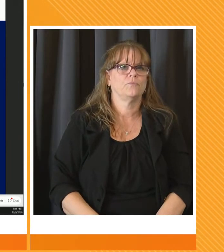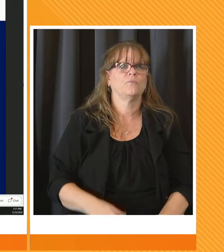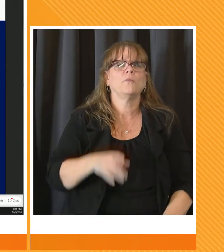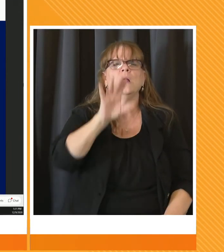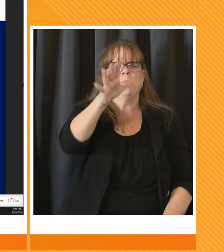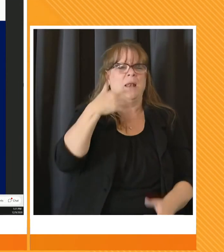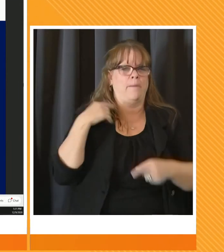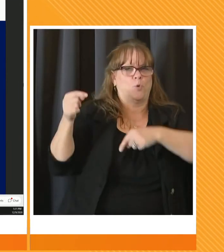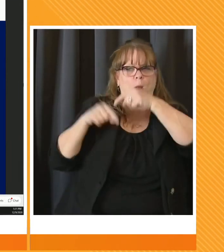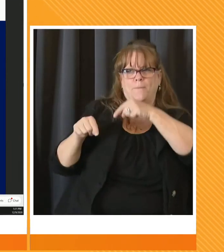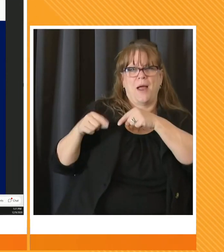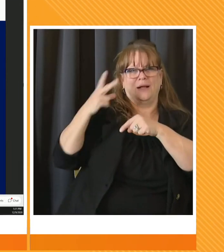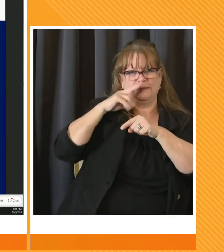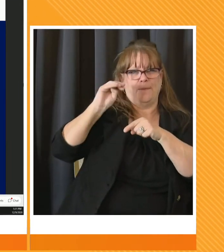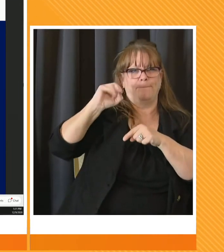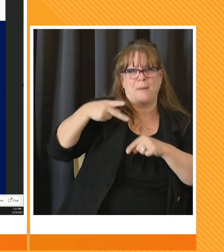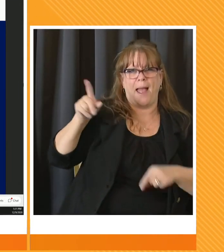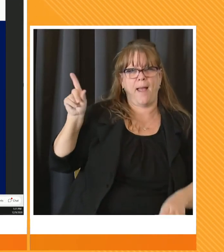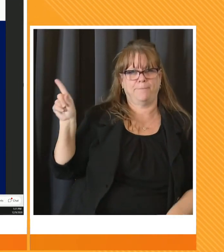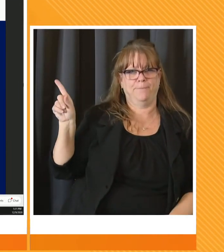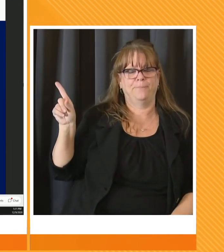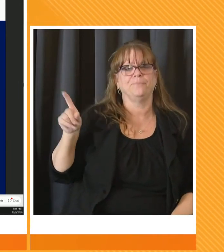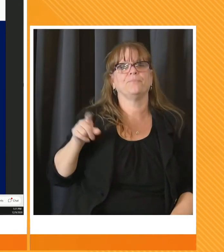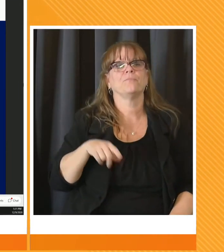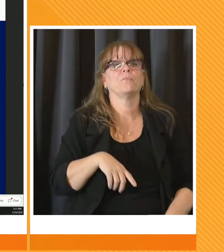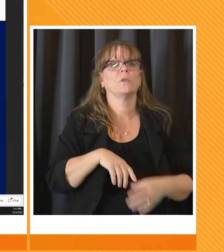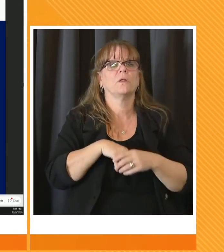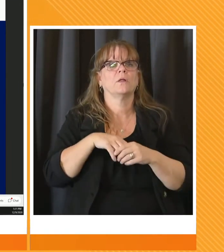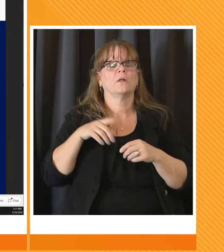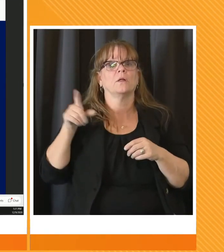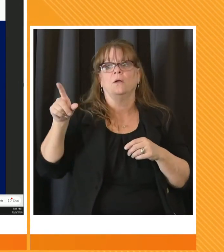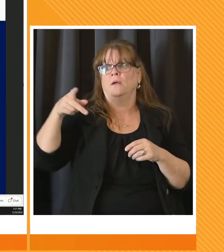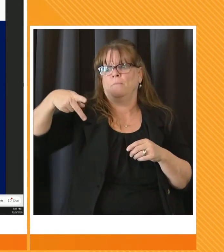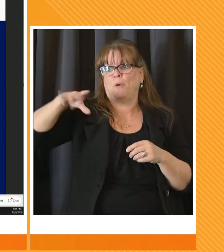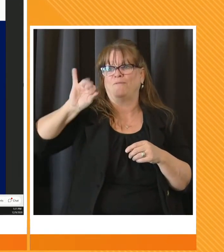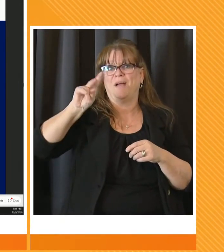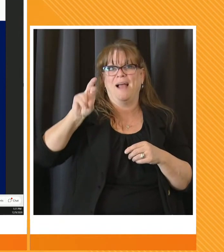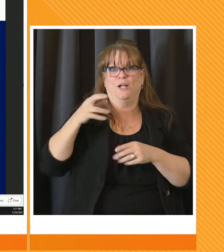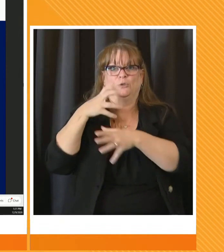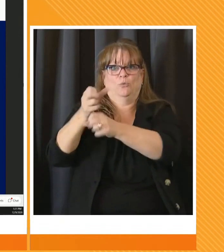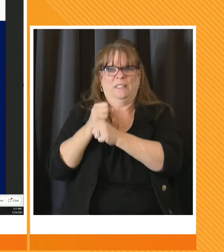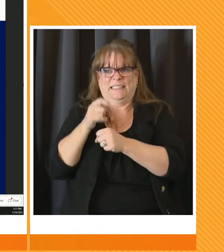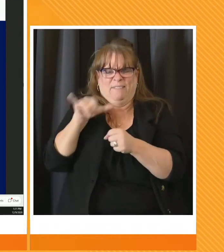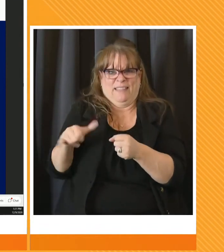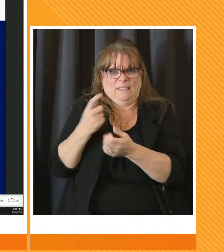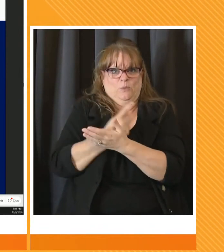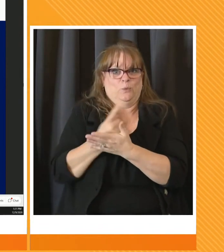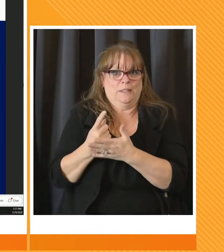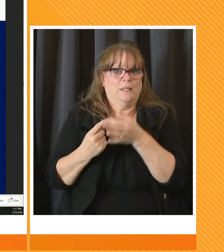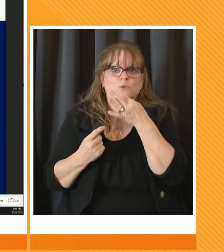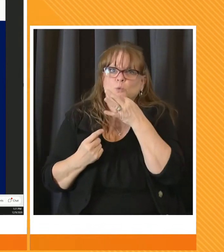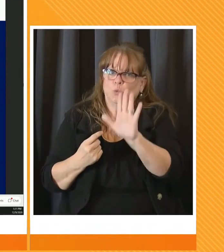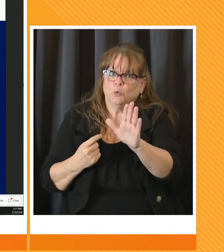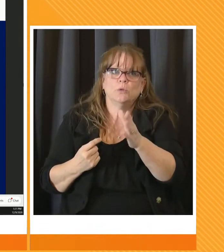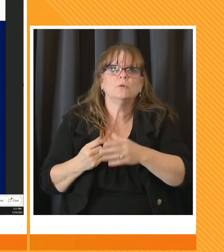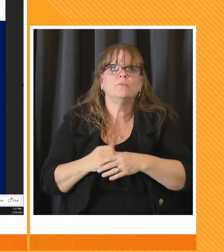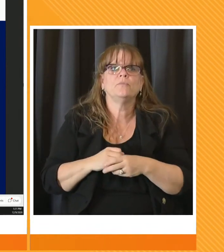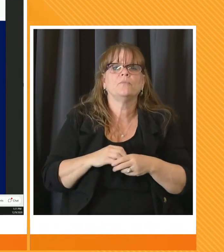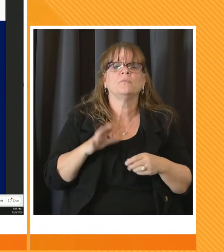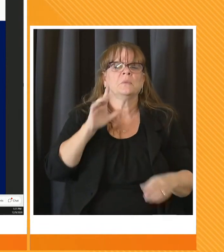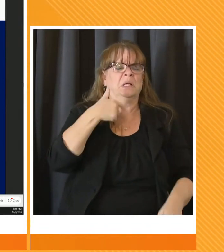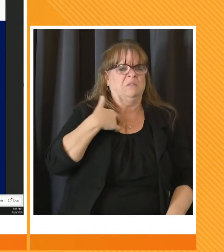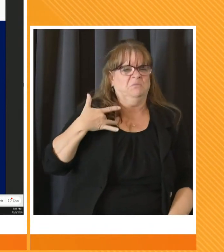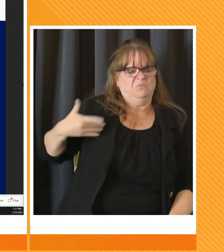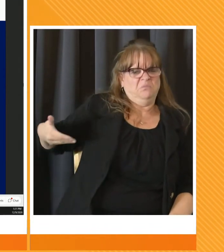getting in week 1. And so again, we expect this somewhere around the week of December 14th, and